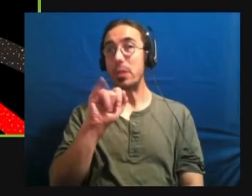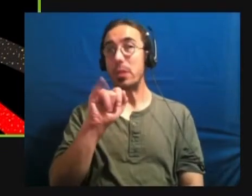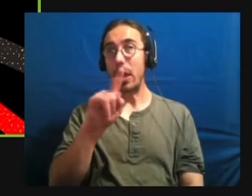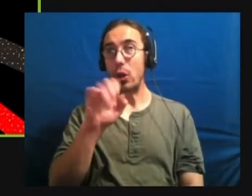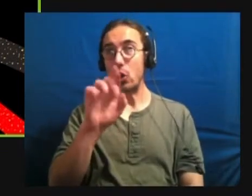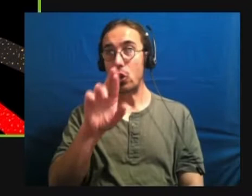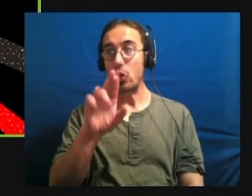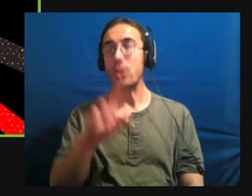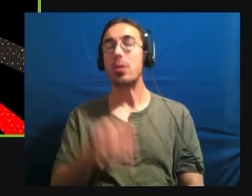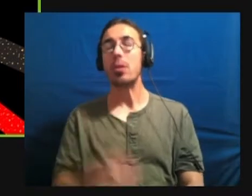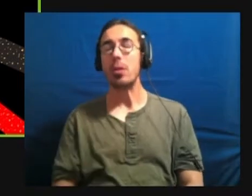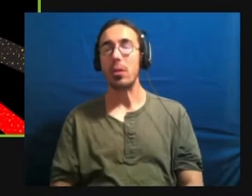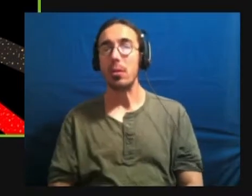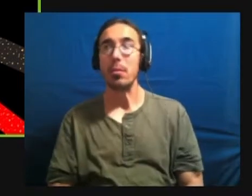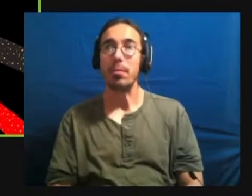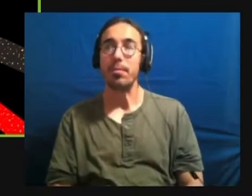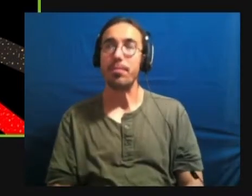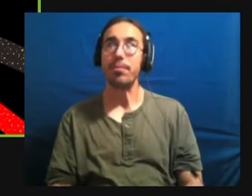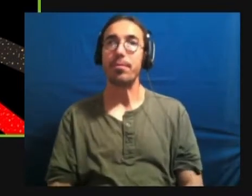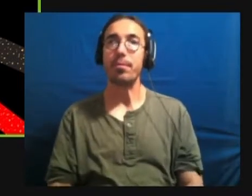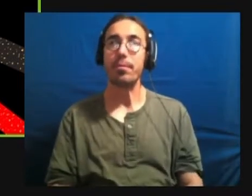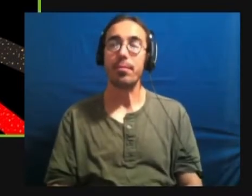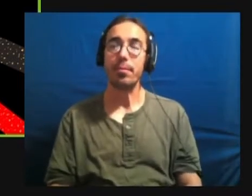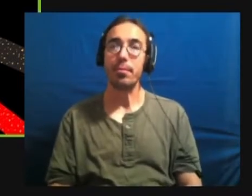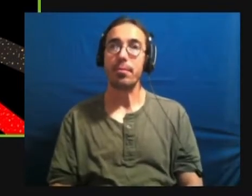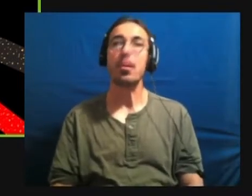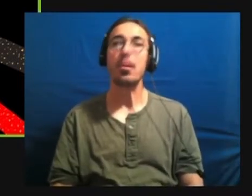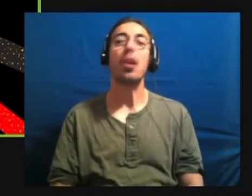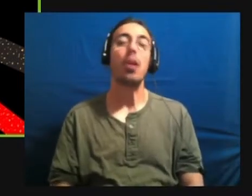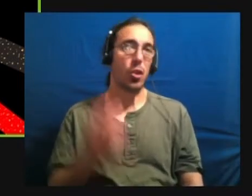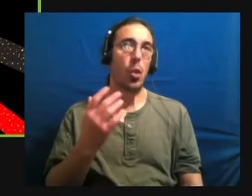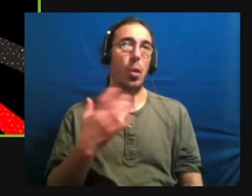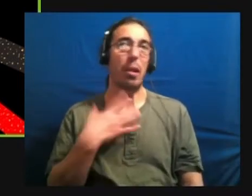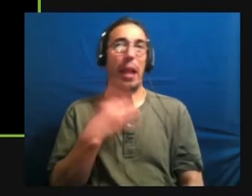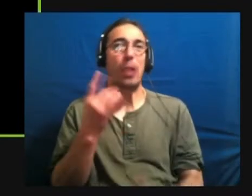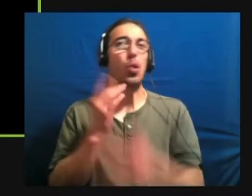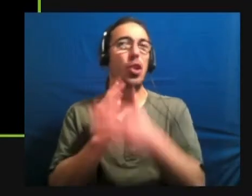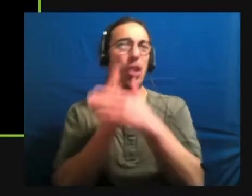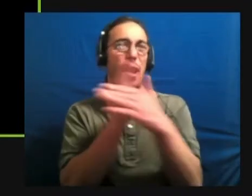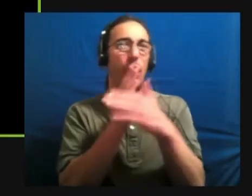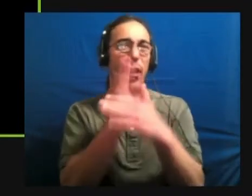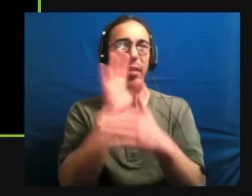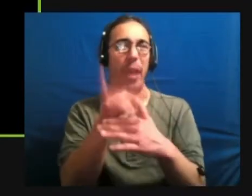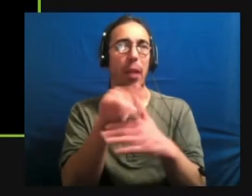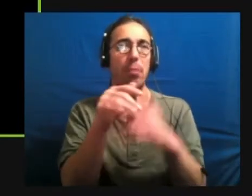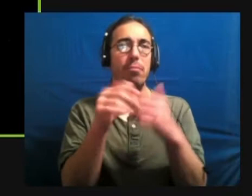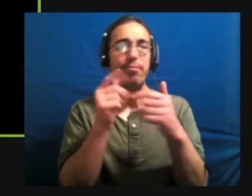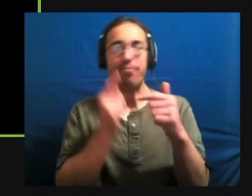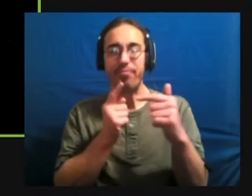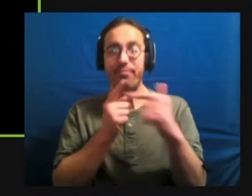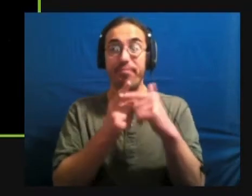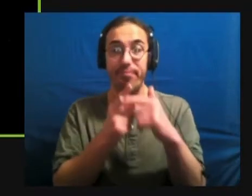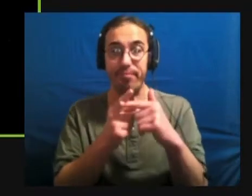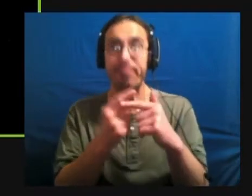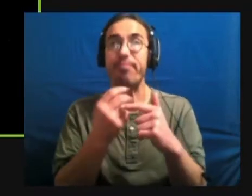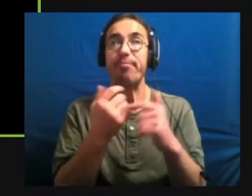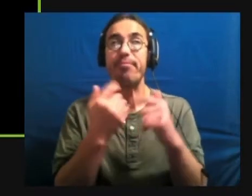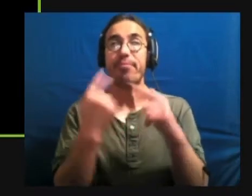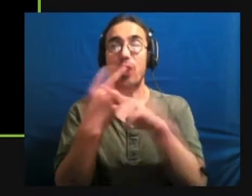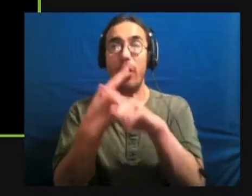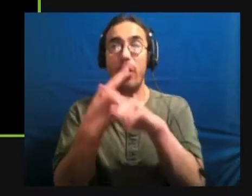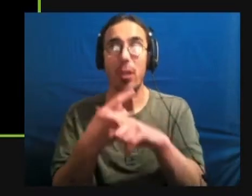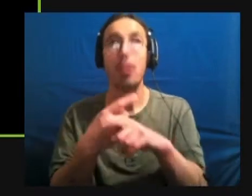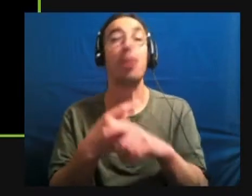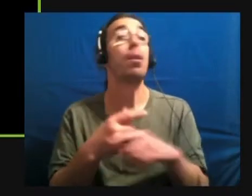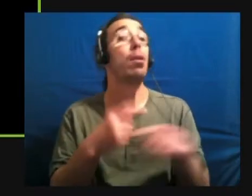that intersection with us. Would you say that's right? Yes. Yeah. And we may have,